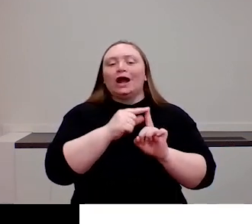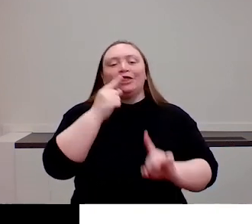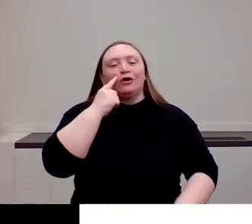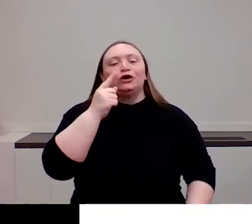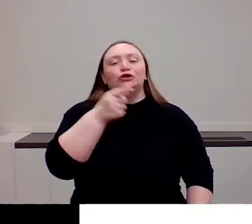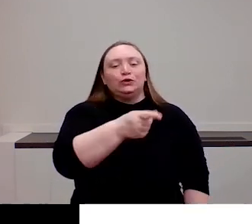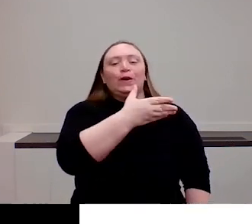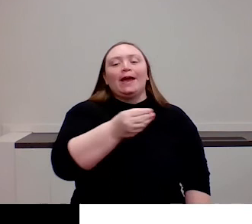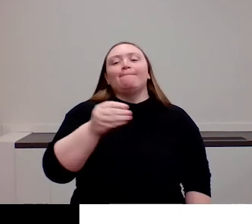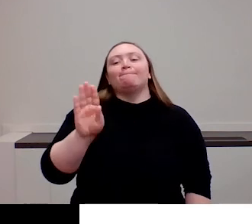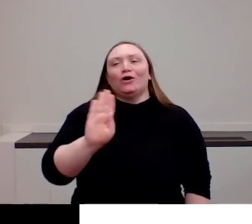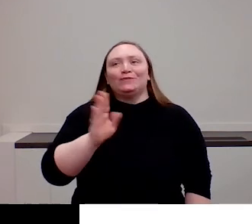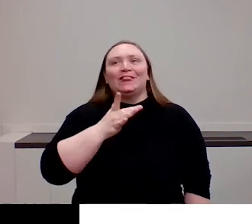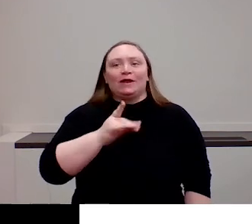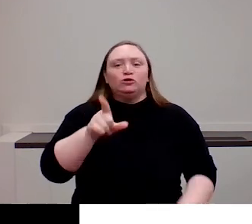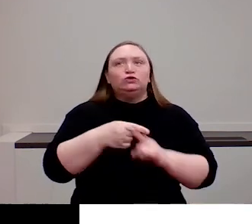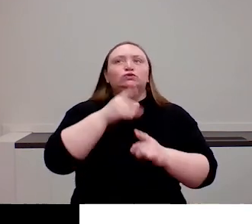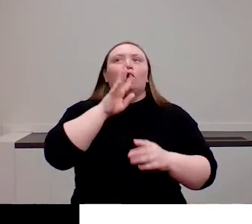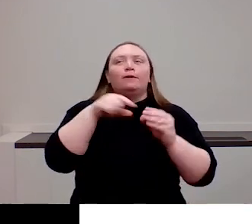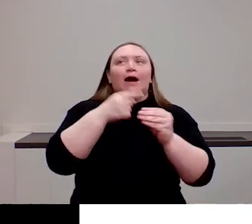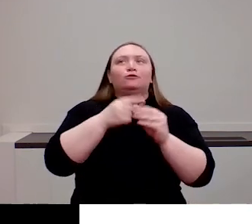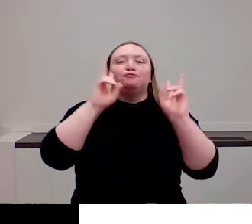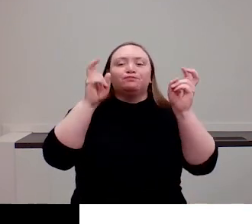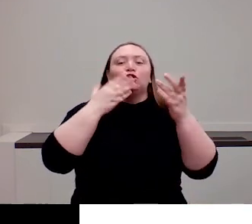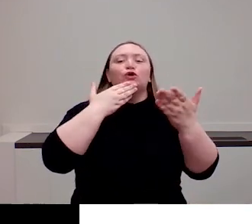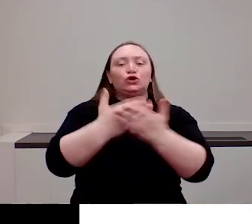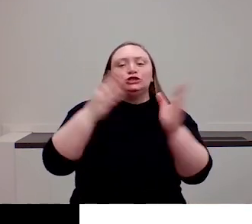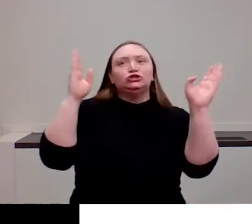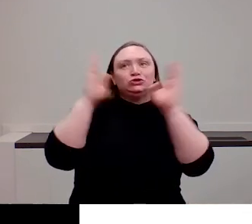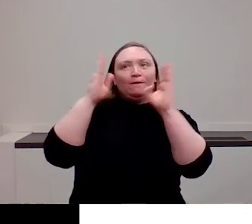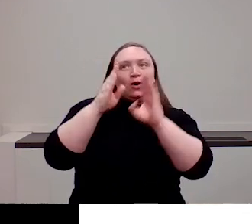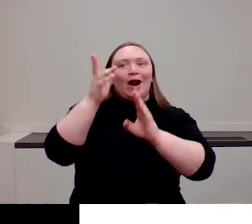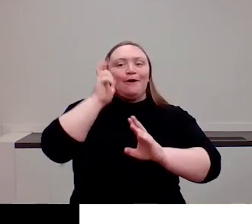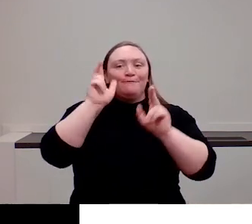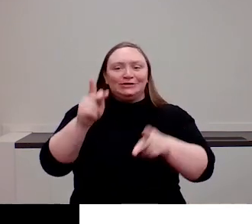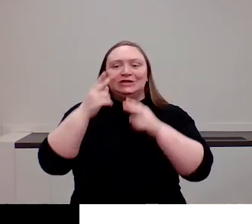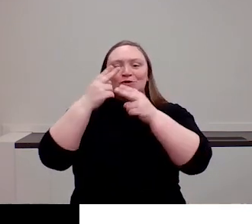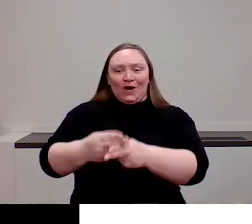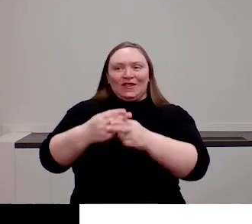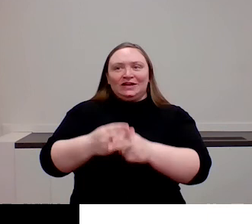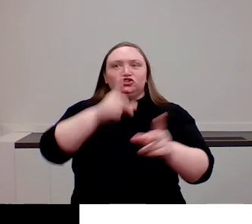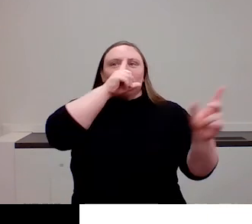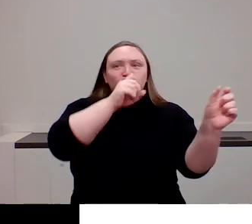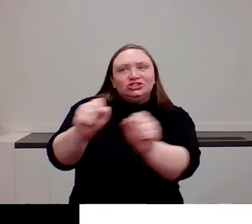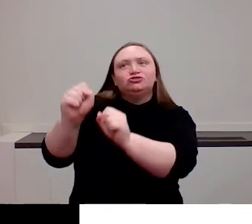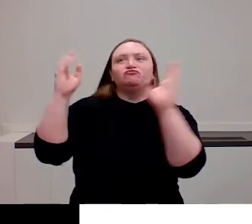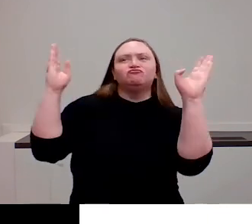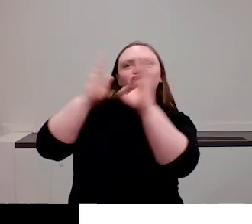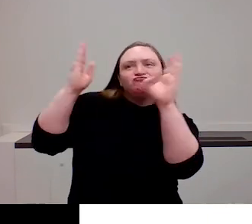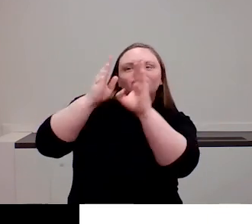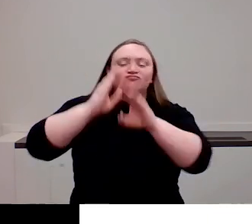and Ms. Barnes would like when you talk about your good trouble. I heard someone refer to it the other day as strategic